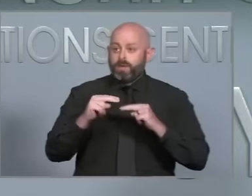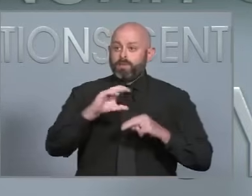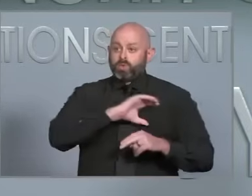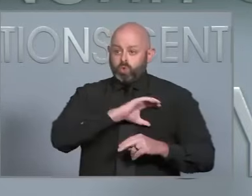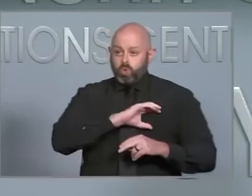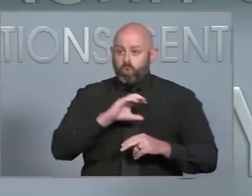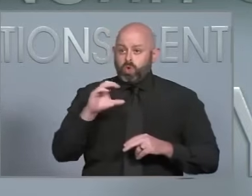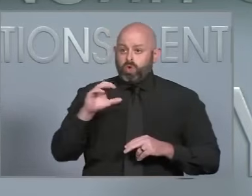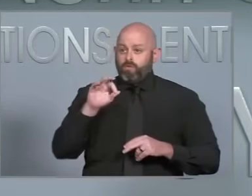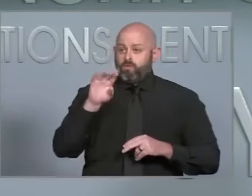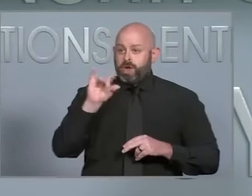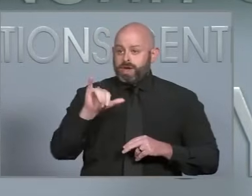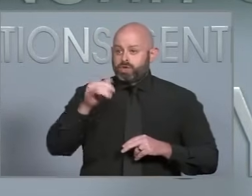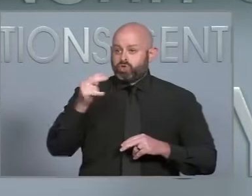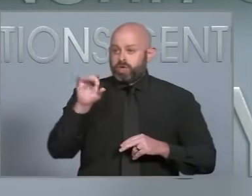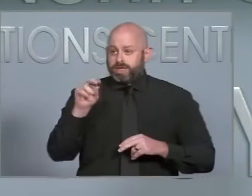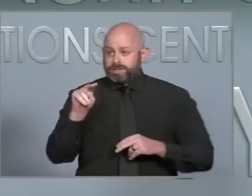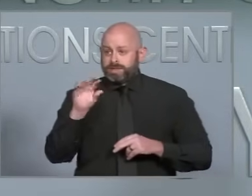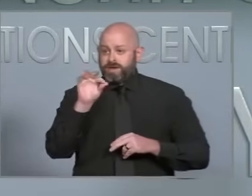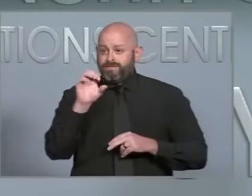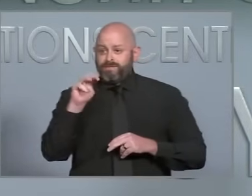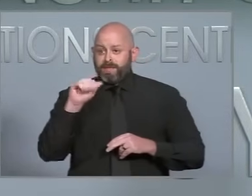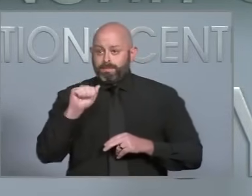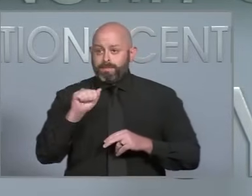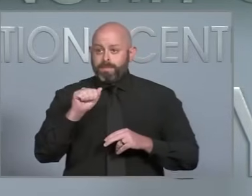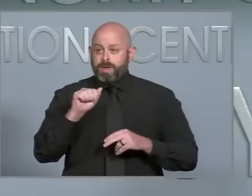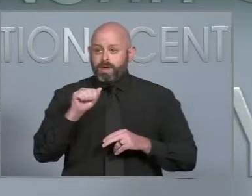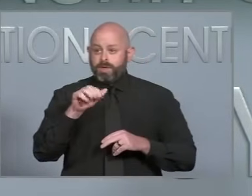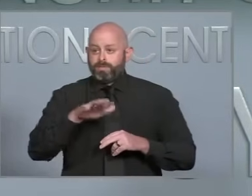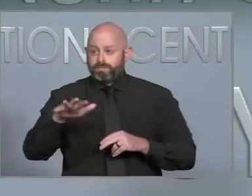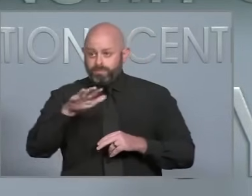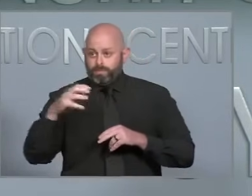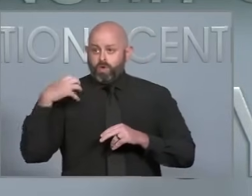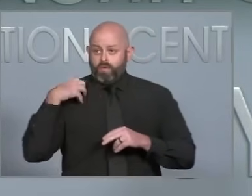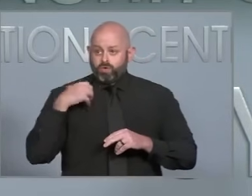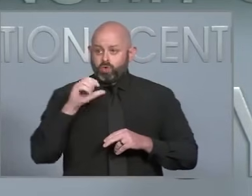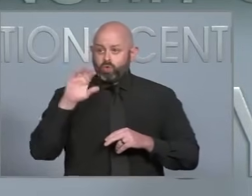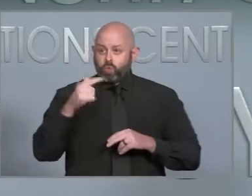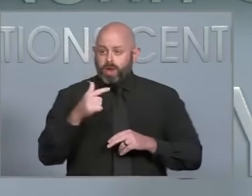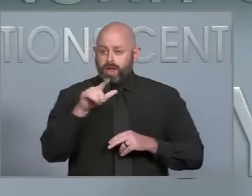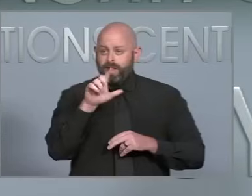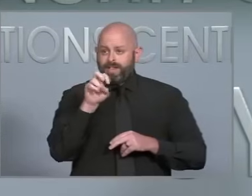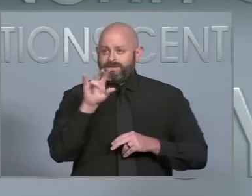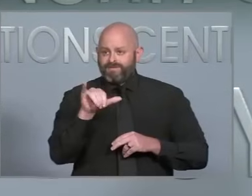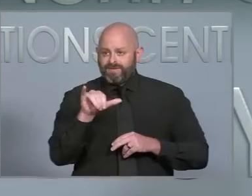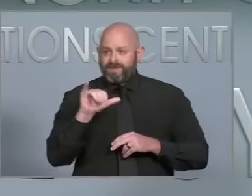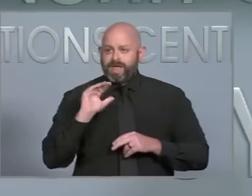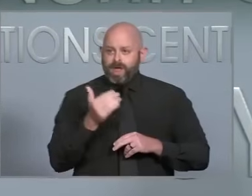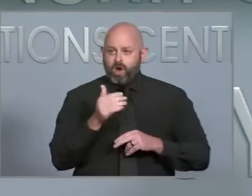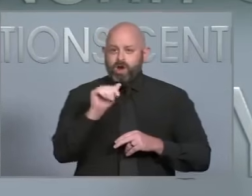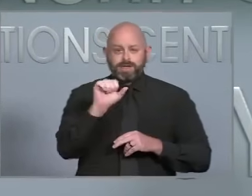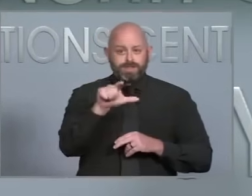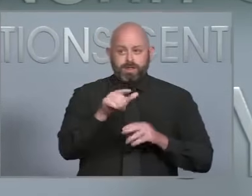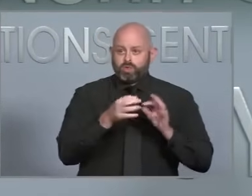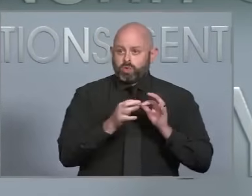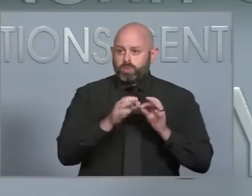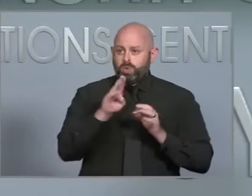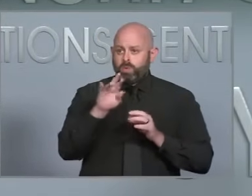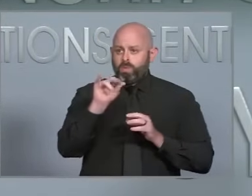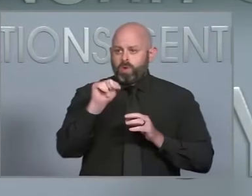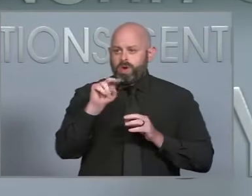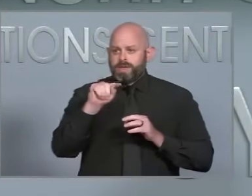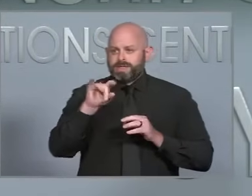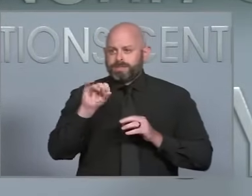Freddie Johnson, FEMA Field Coordinating Officer Craig Levy. Our sign language interpreters are Brian